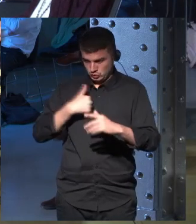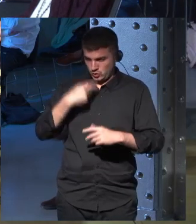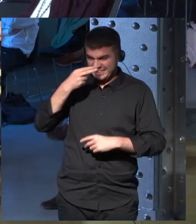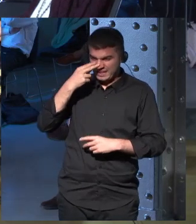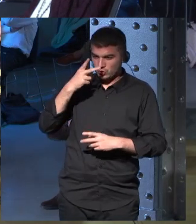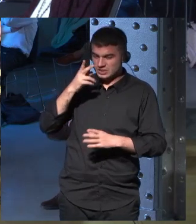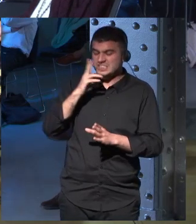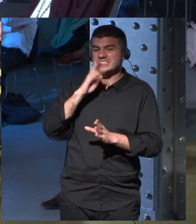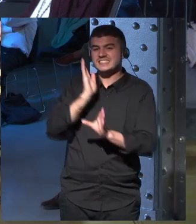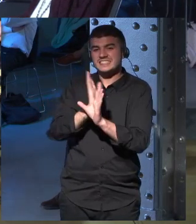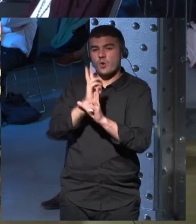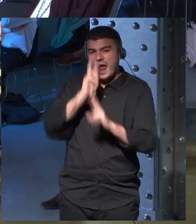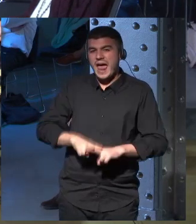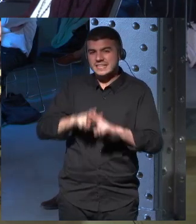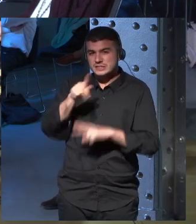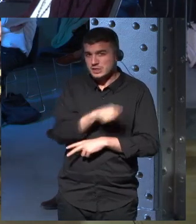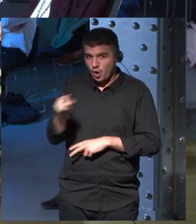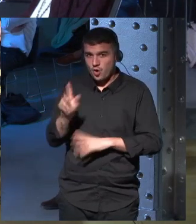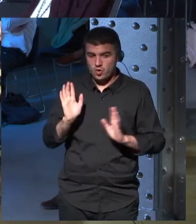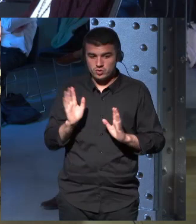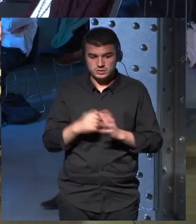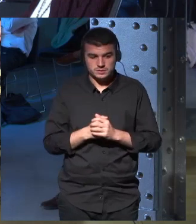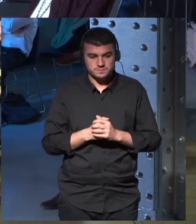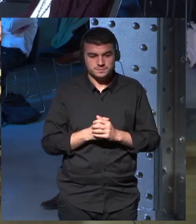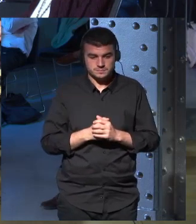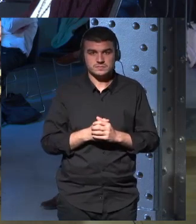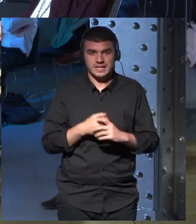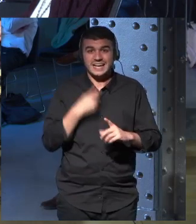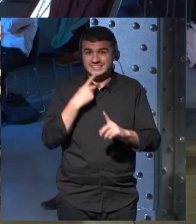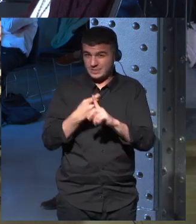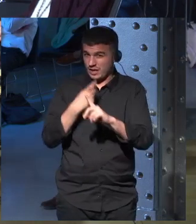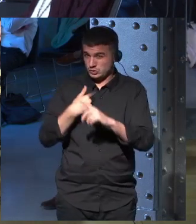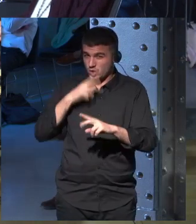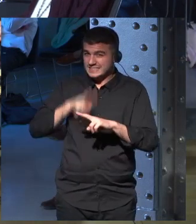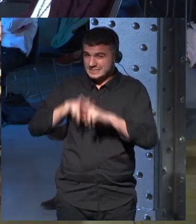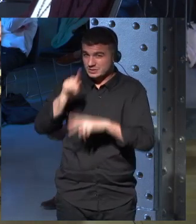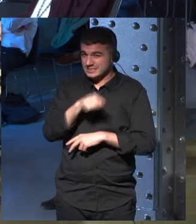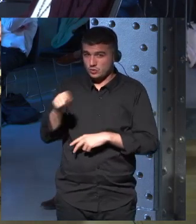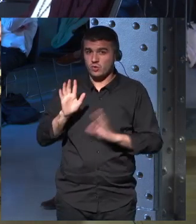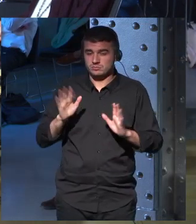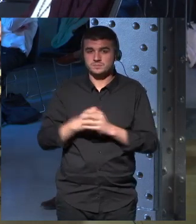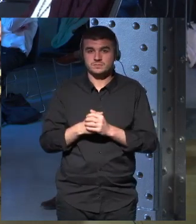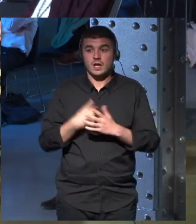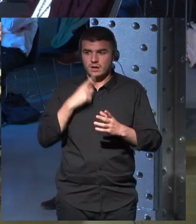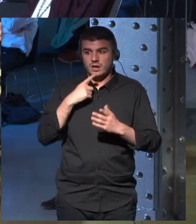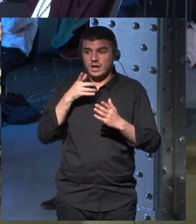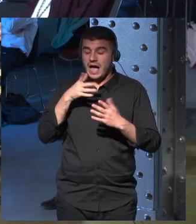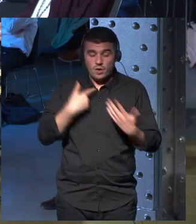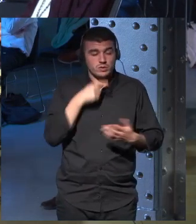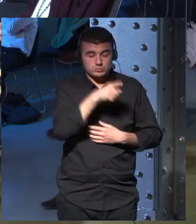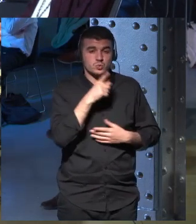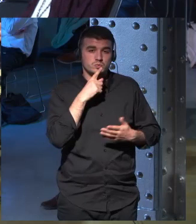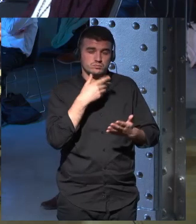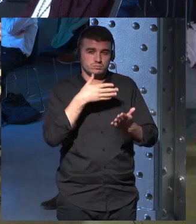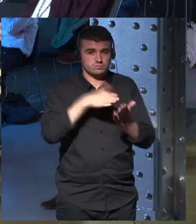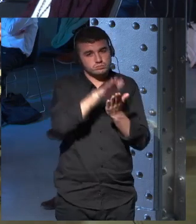you have been the publisher of a book that I co-authored, whose